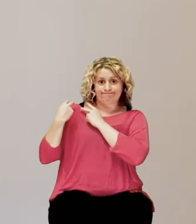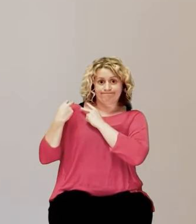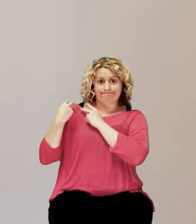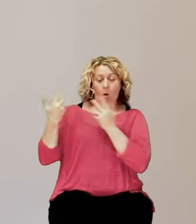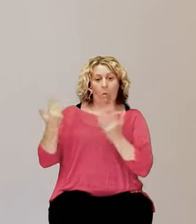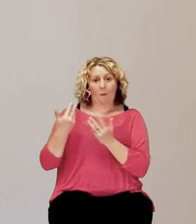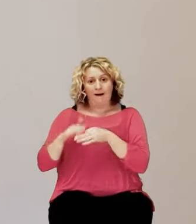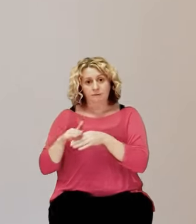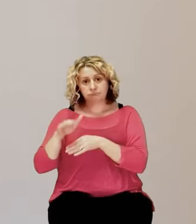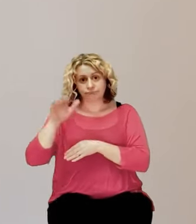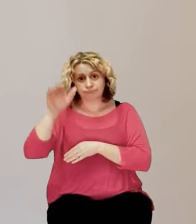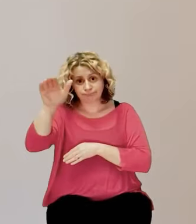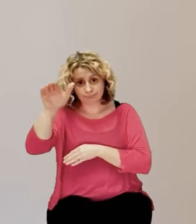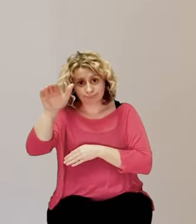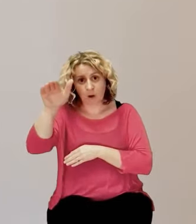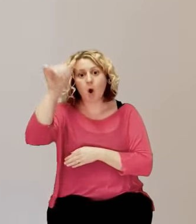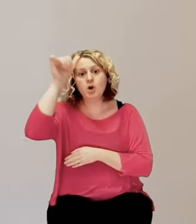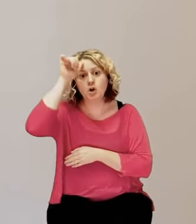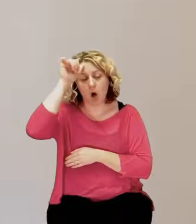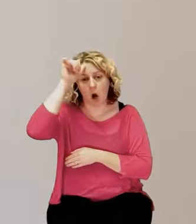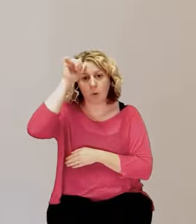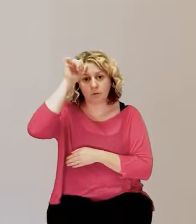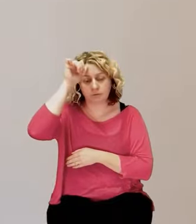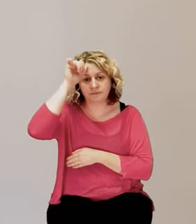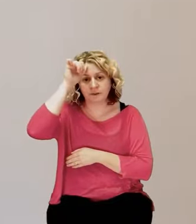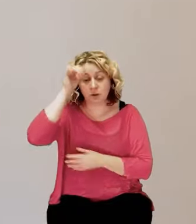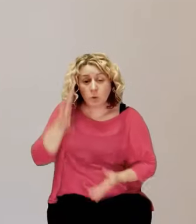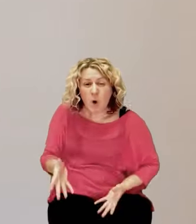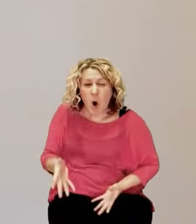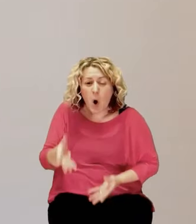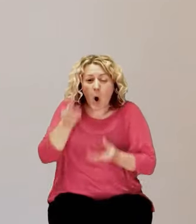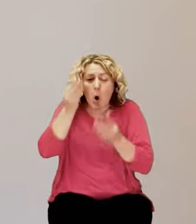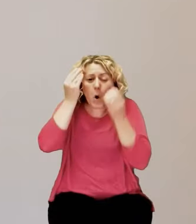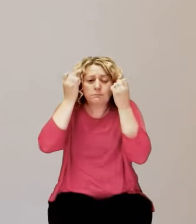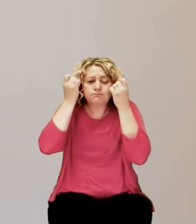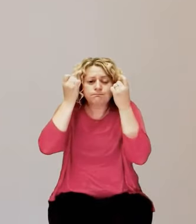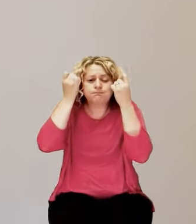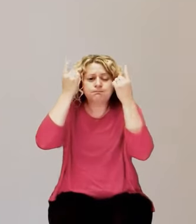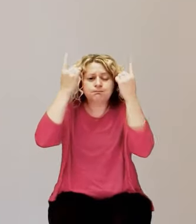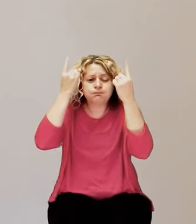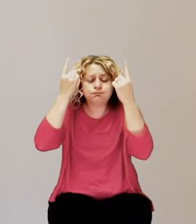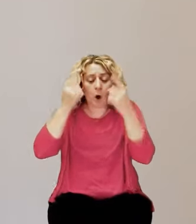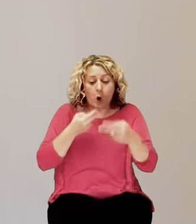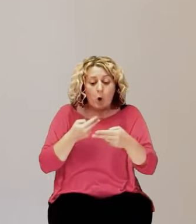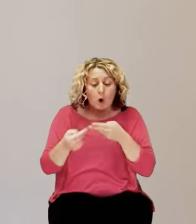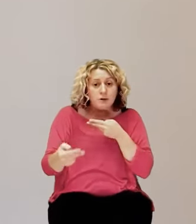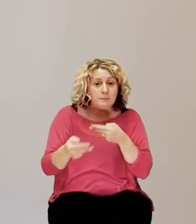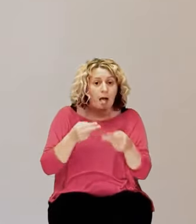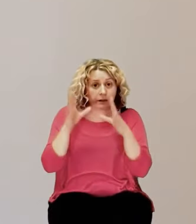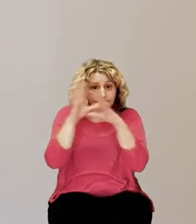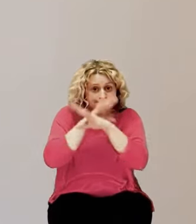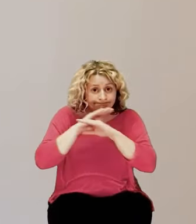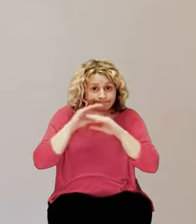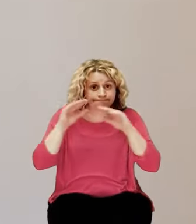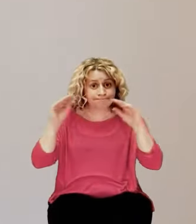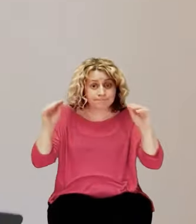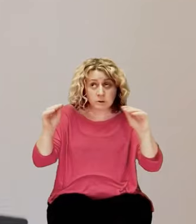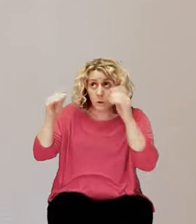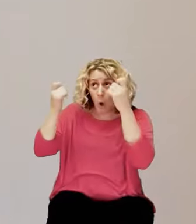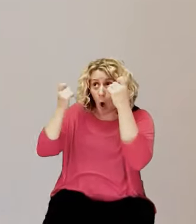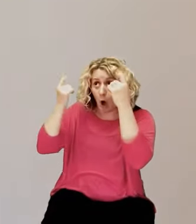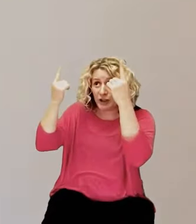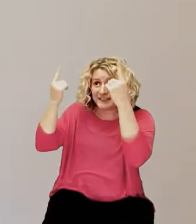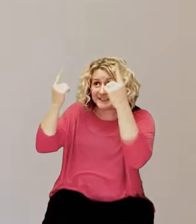And once you get to understand this gospel, and once you know the free gift of grace from Jesus Christ and